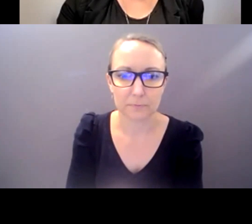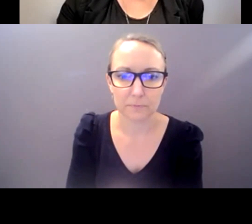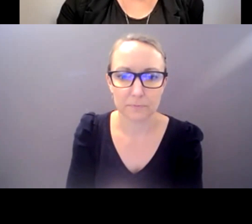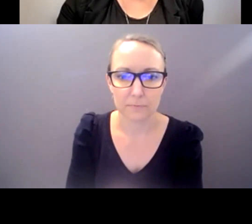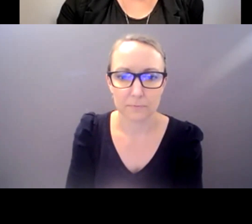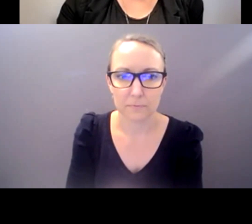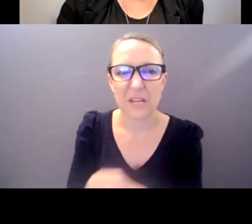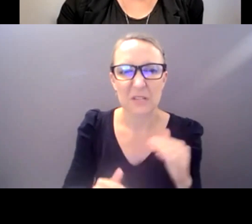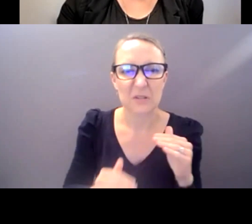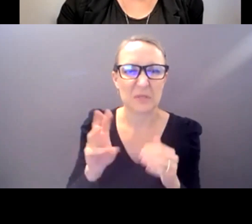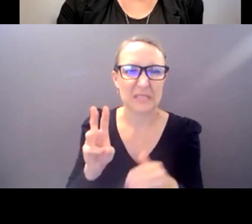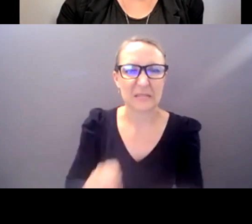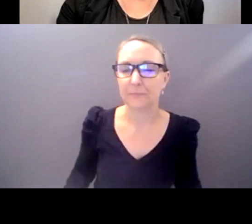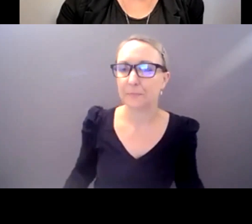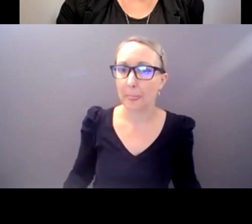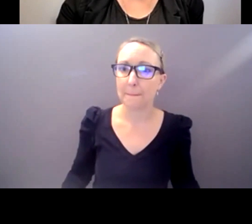Fantastic. Thank you, Eli.